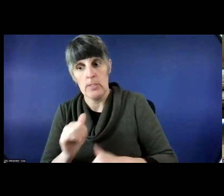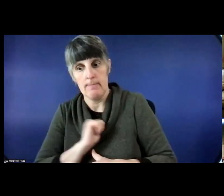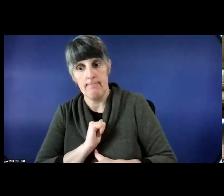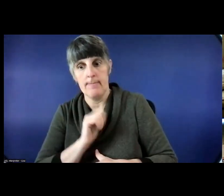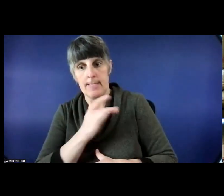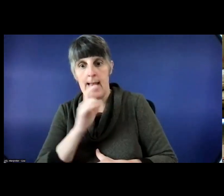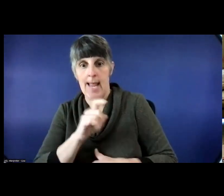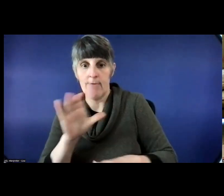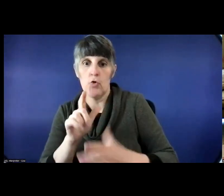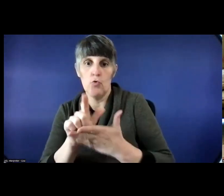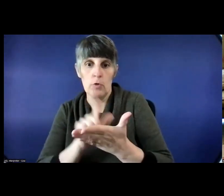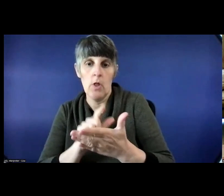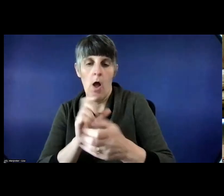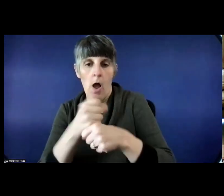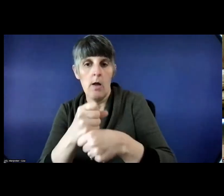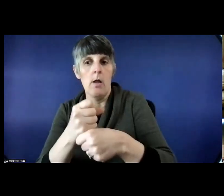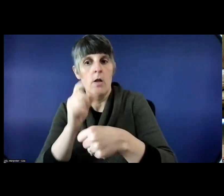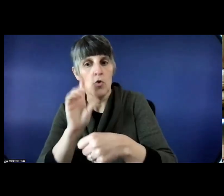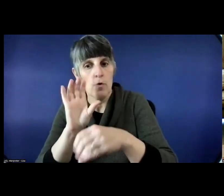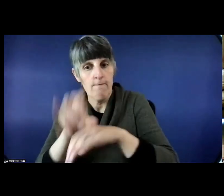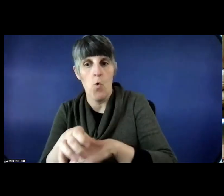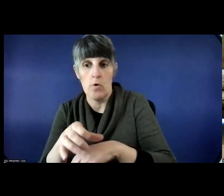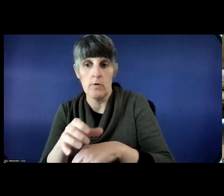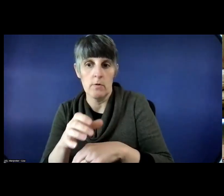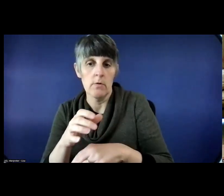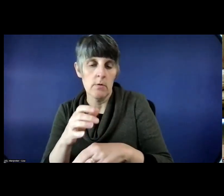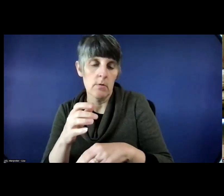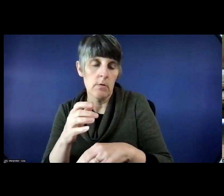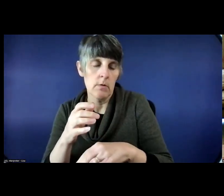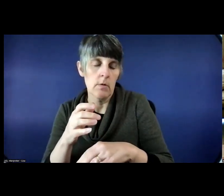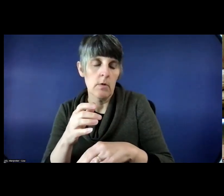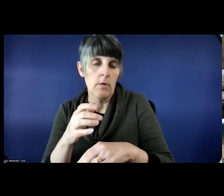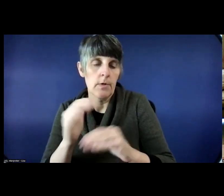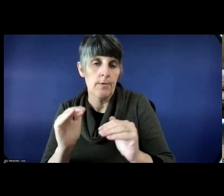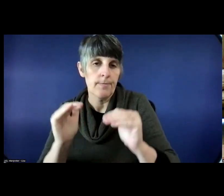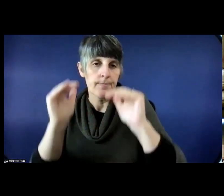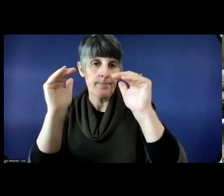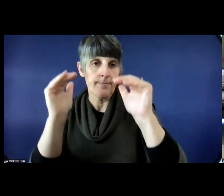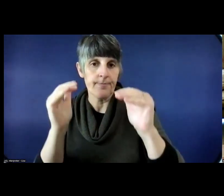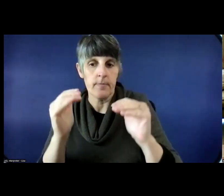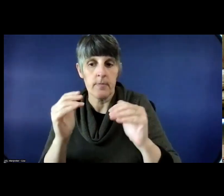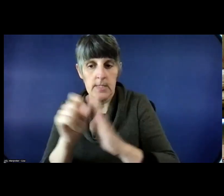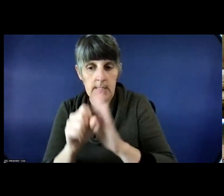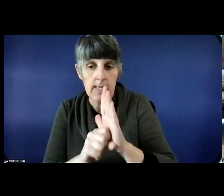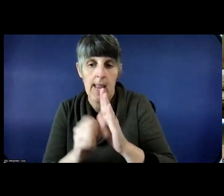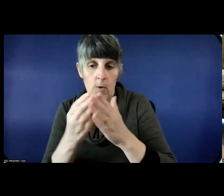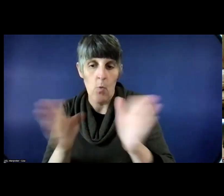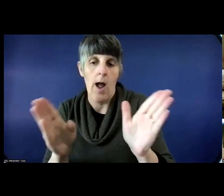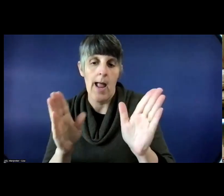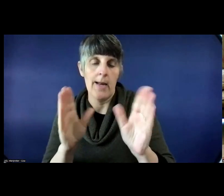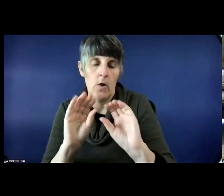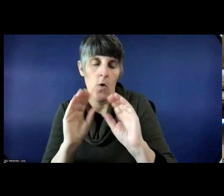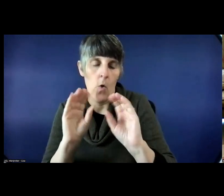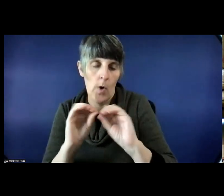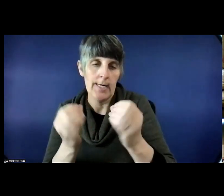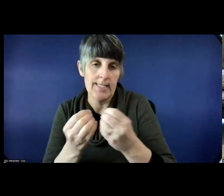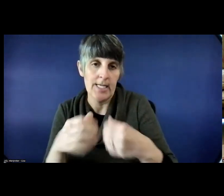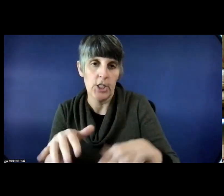do legislation to kind of force the hand of statewide